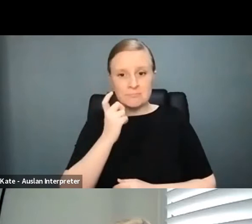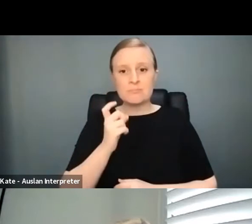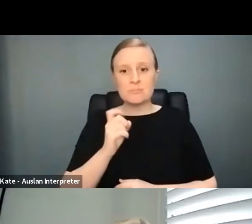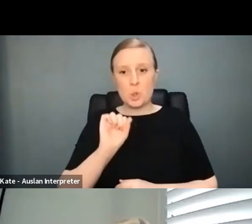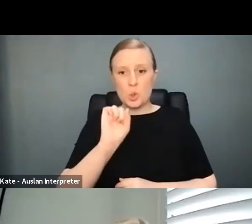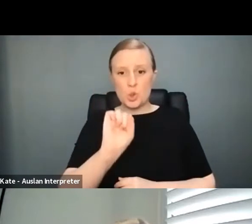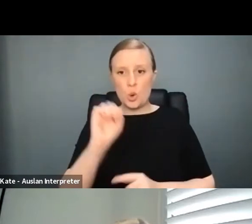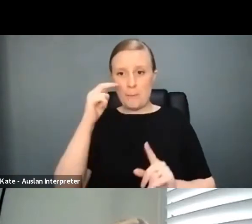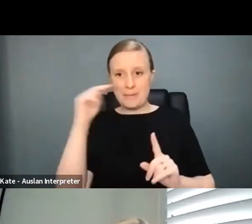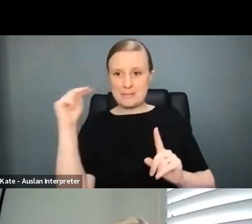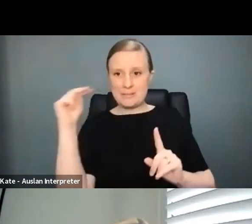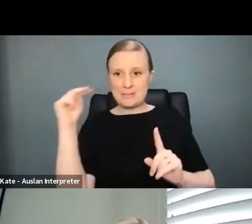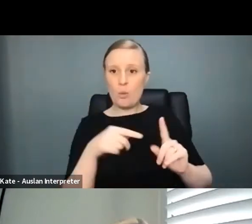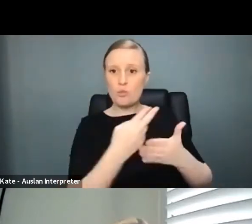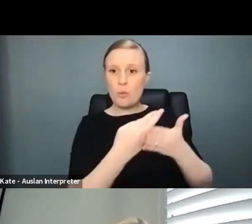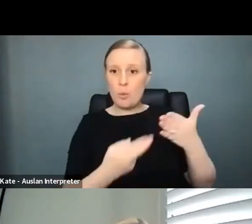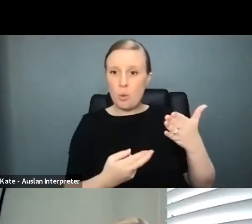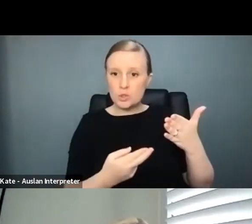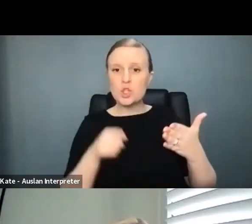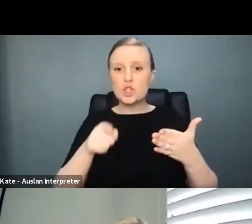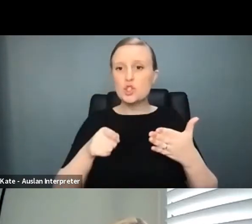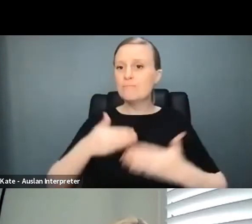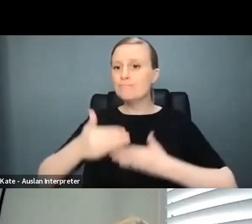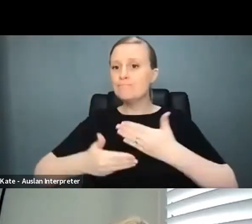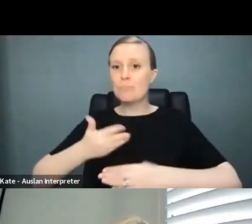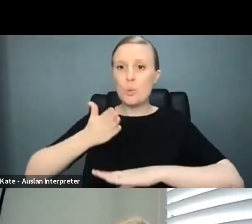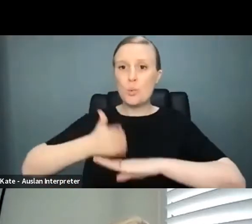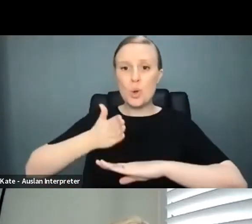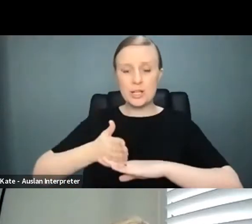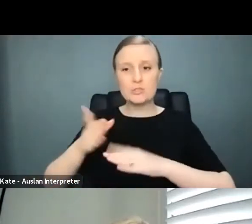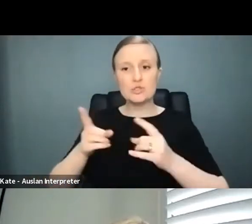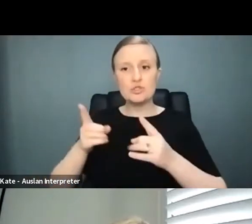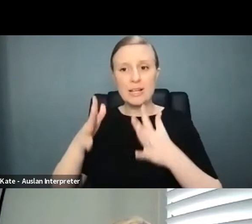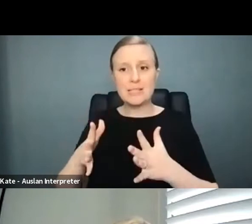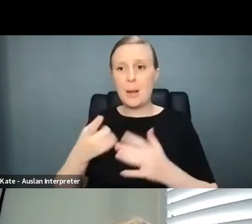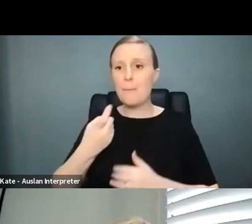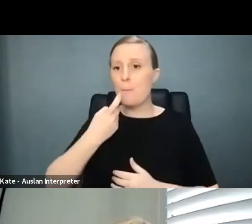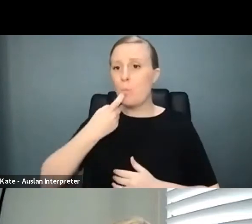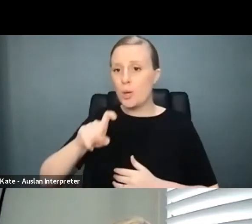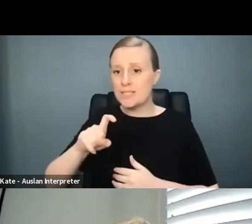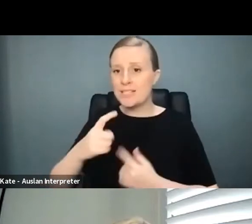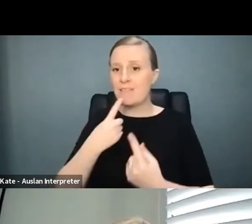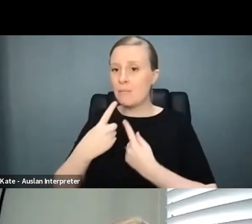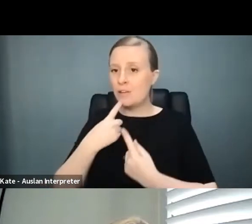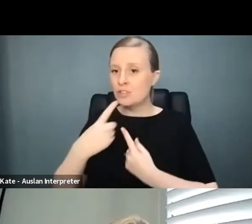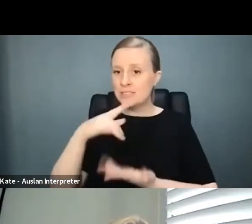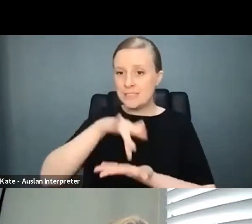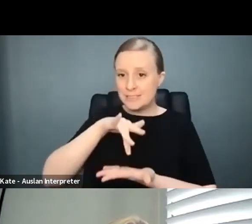this report accords with your experience as the director at the Poisons Information Centre and at Austin